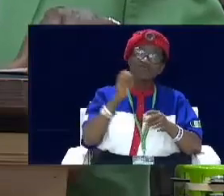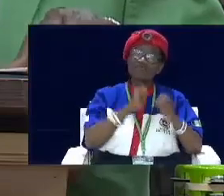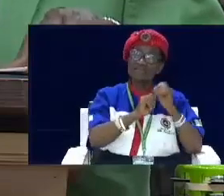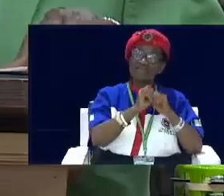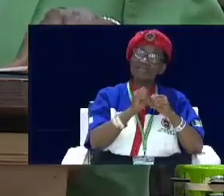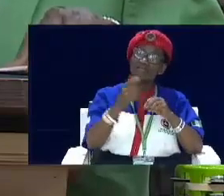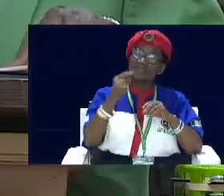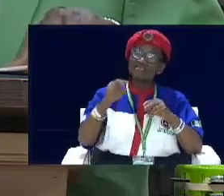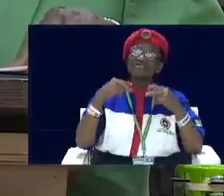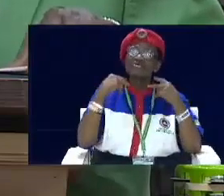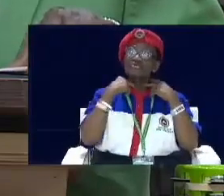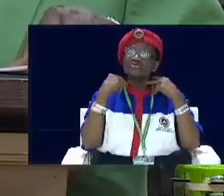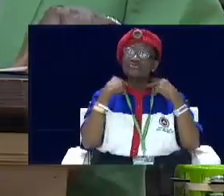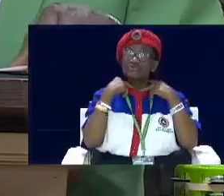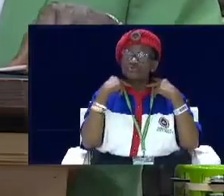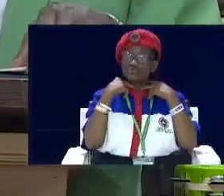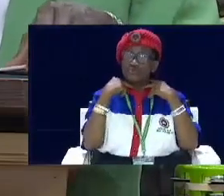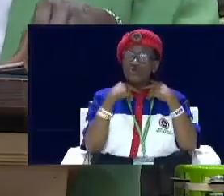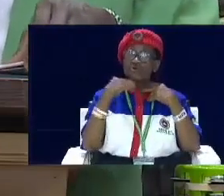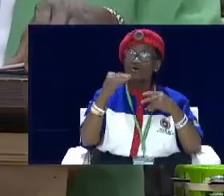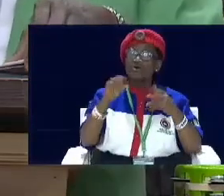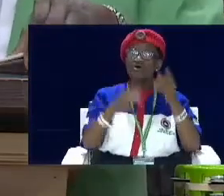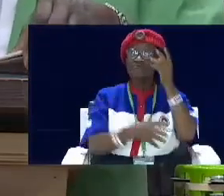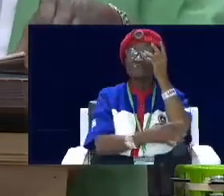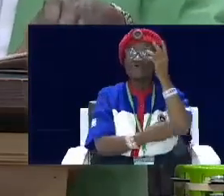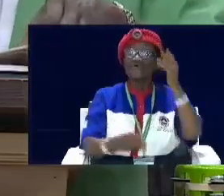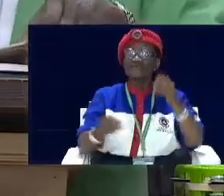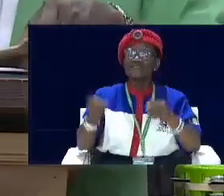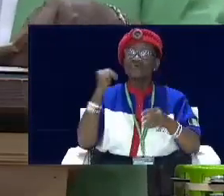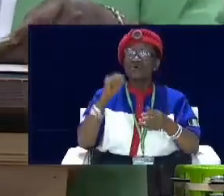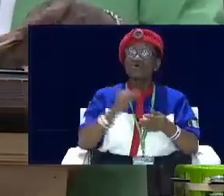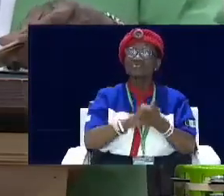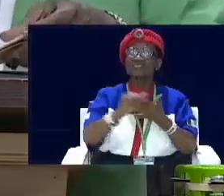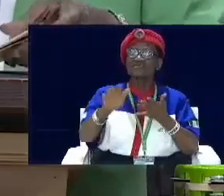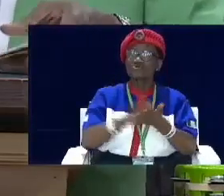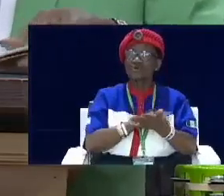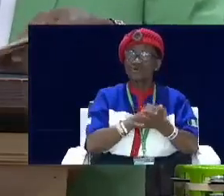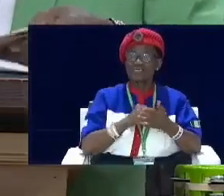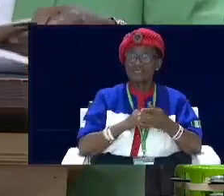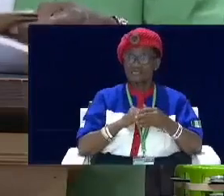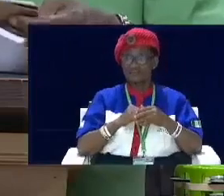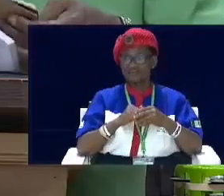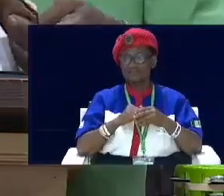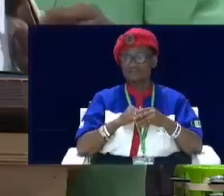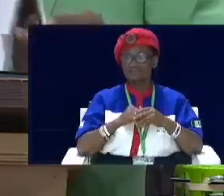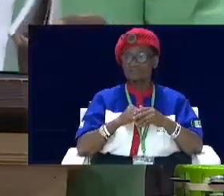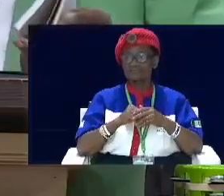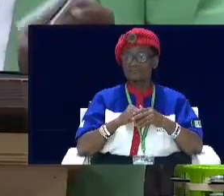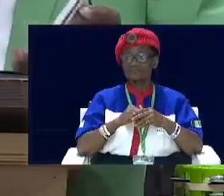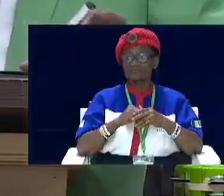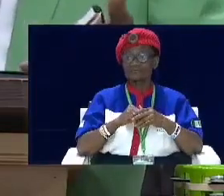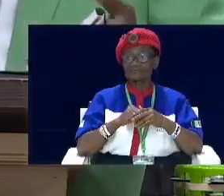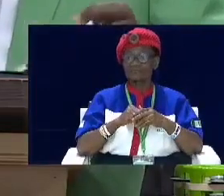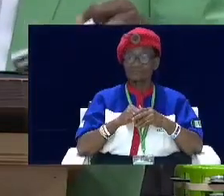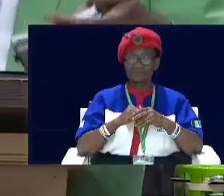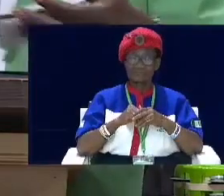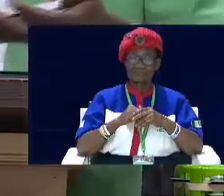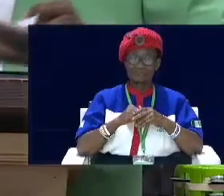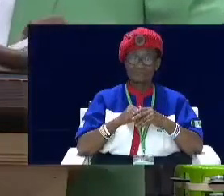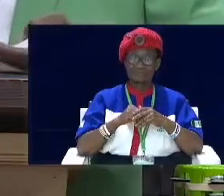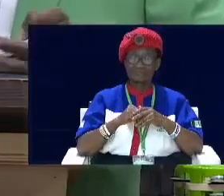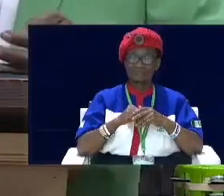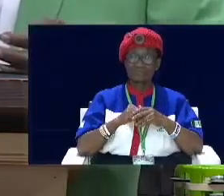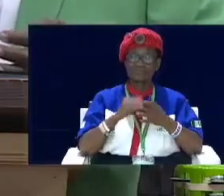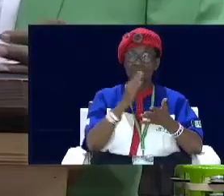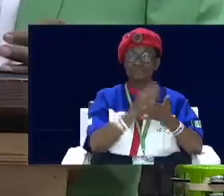yoke of poverty was destroyed. Gbogbo àjàgà òṣì àti gbèsè, gbogbo ẹ̀ pátá ni ladójútì. Some